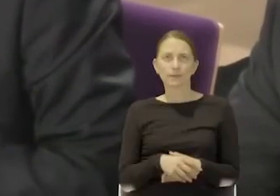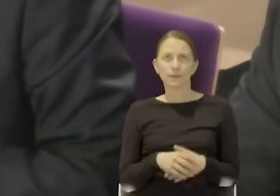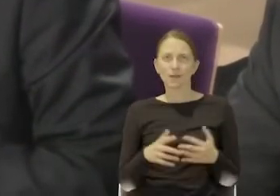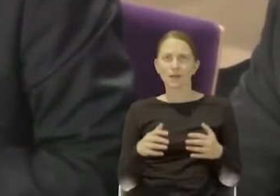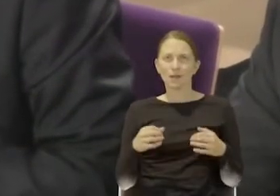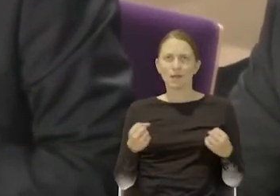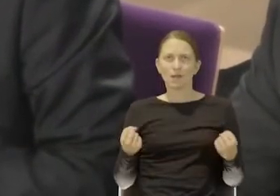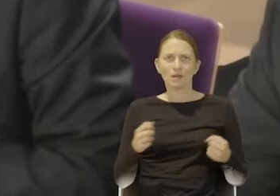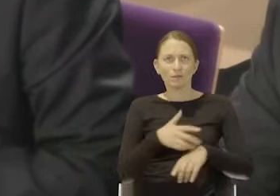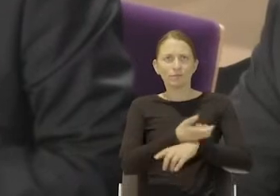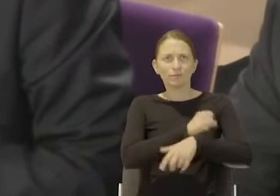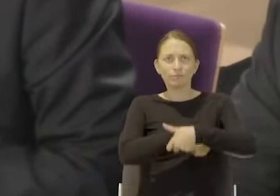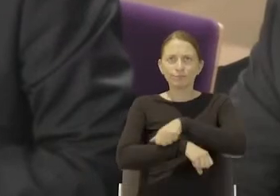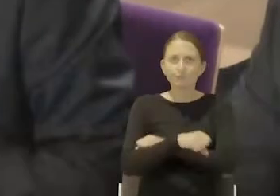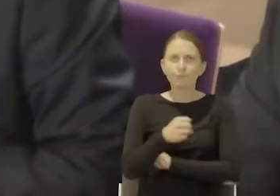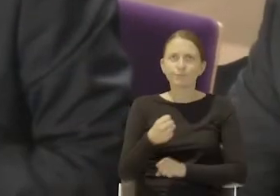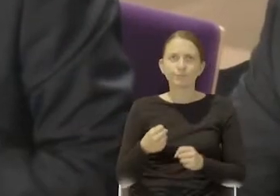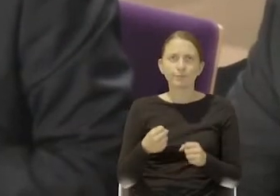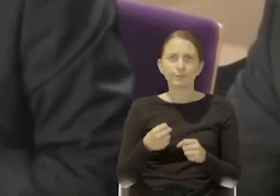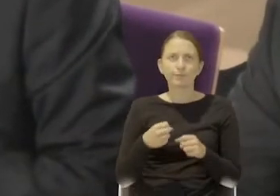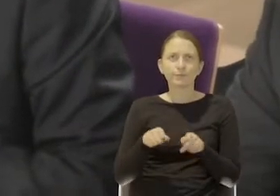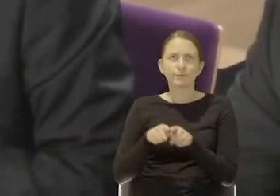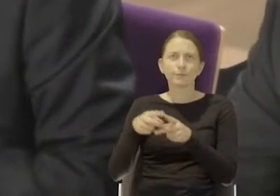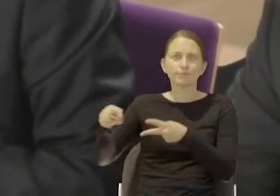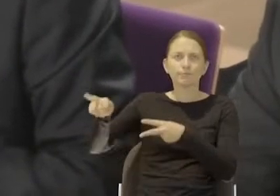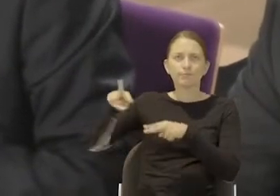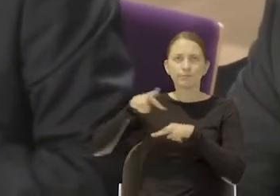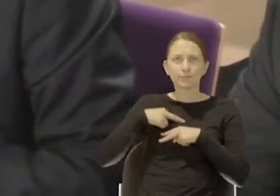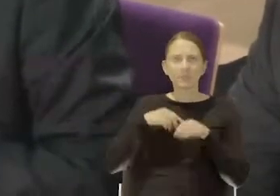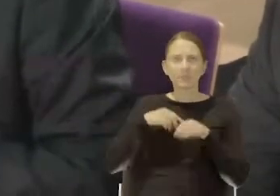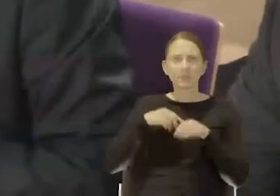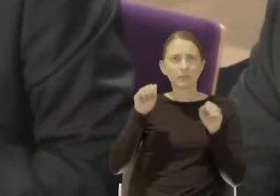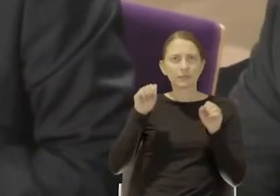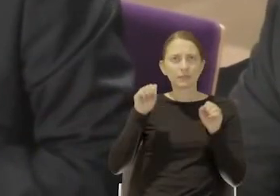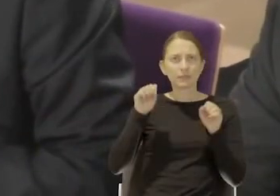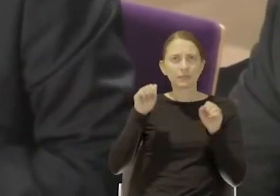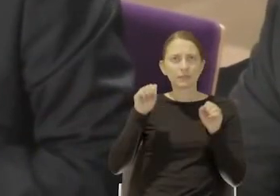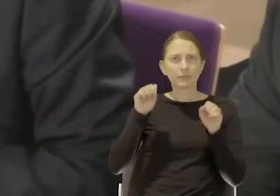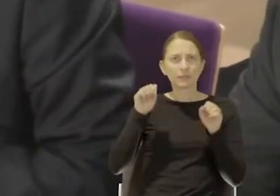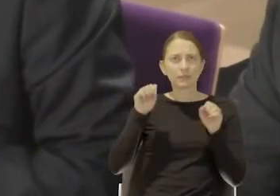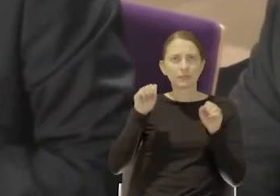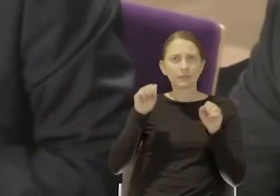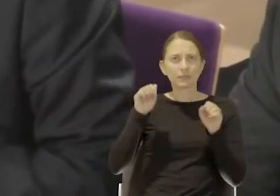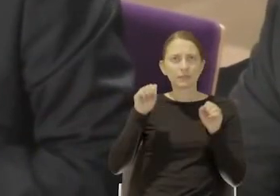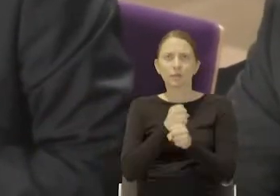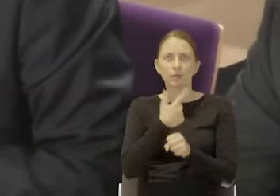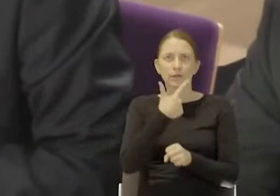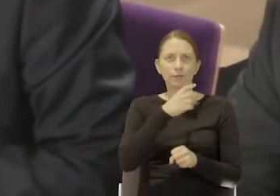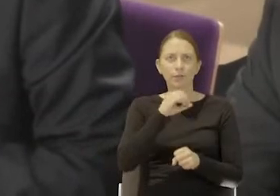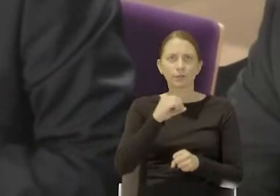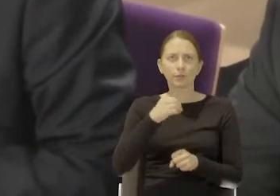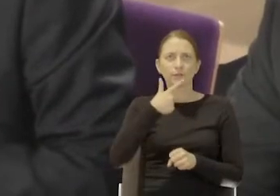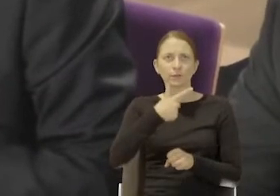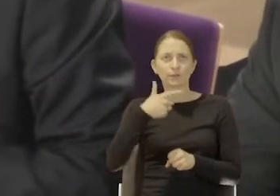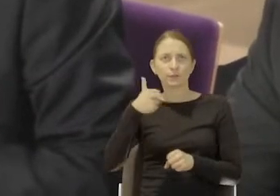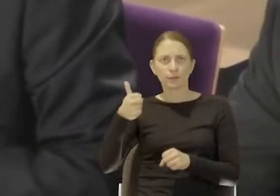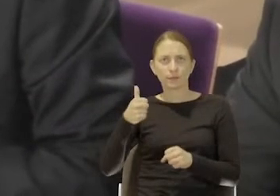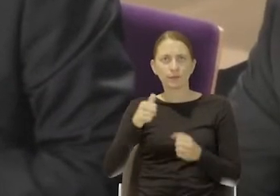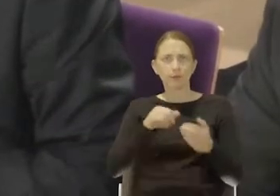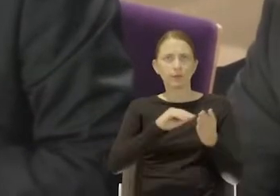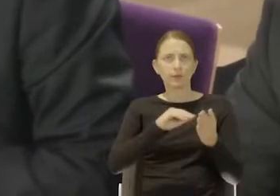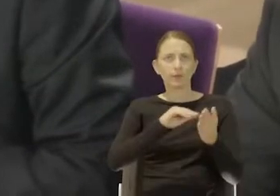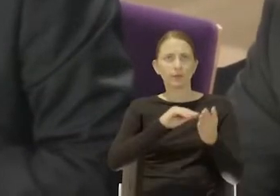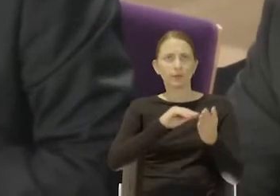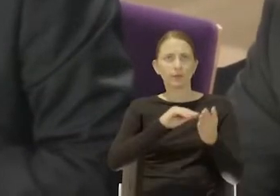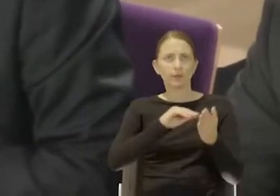This has given a new impetus to our activities. It all started in 2021. That's the date